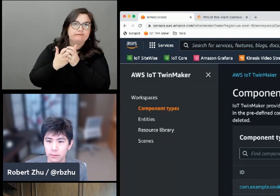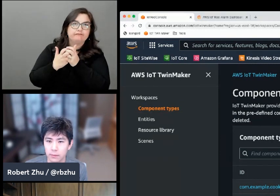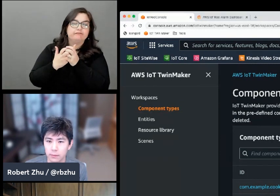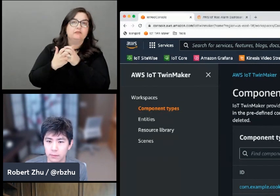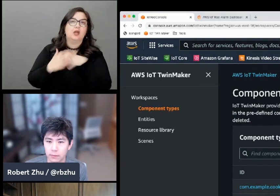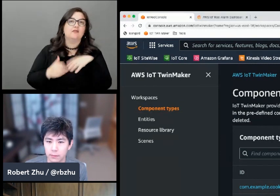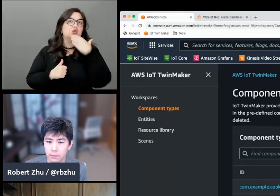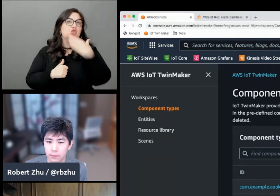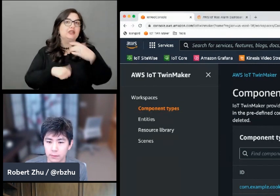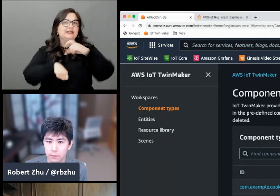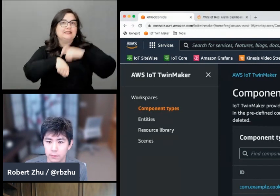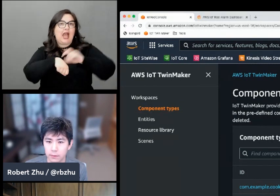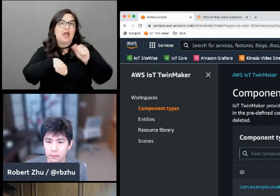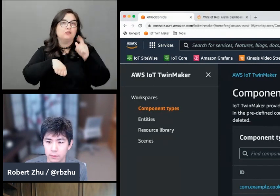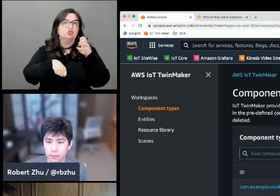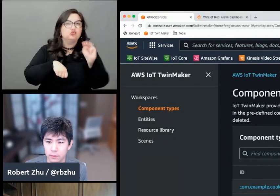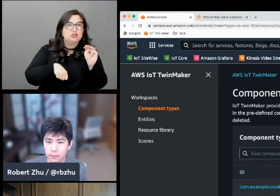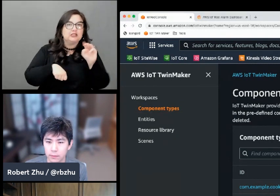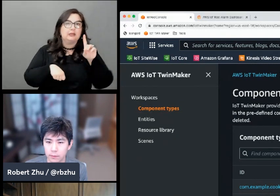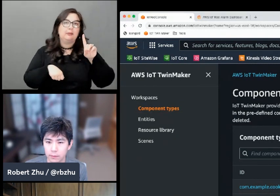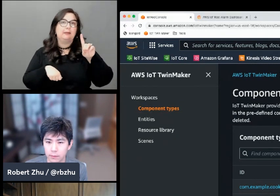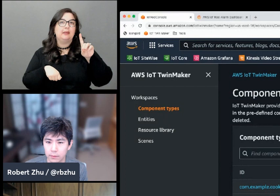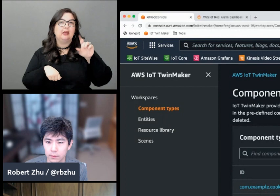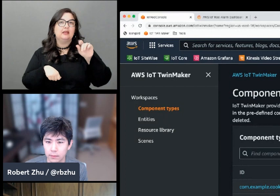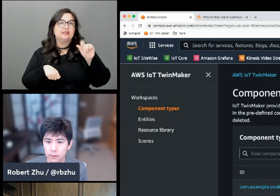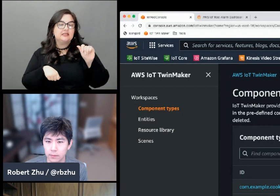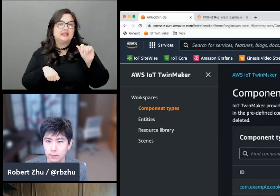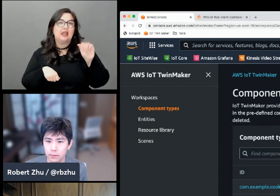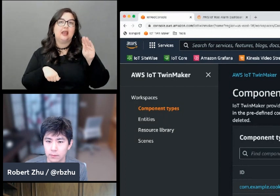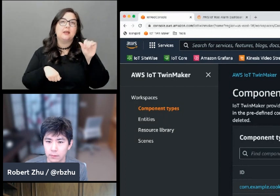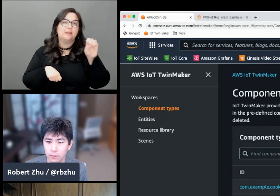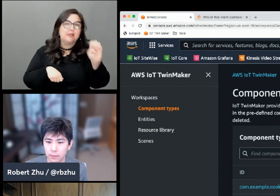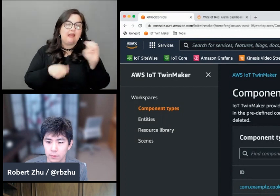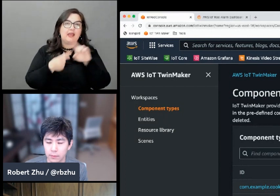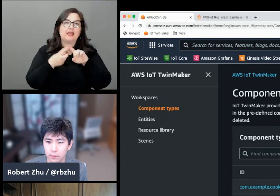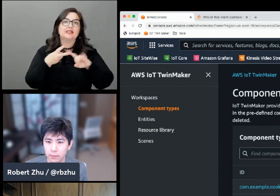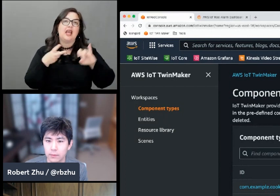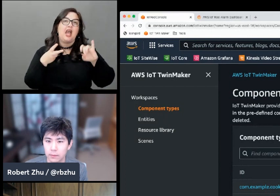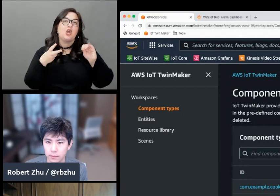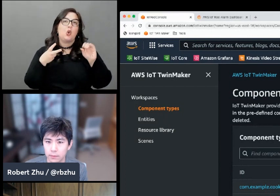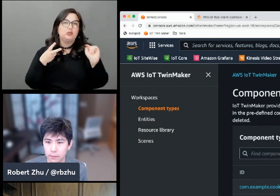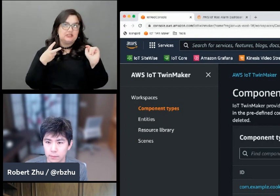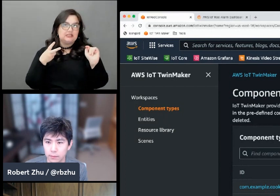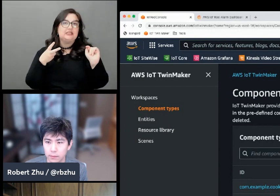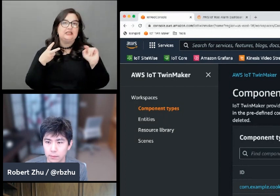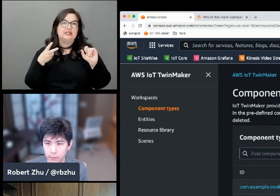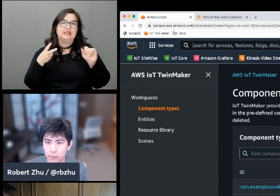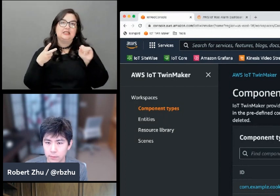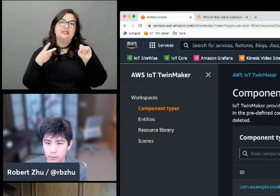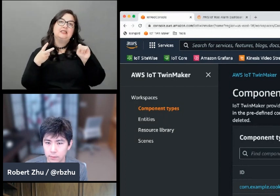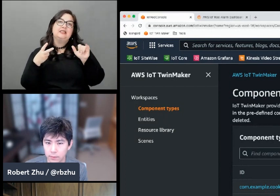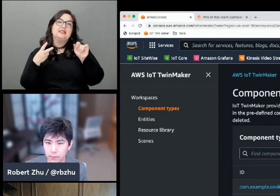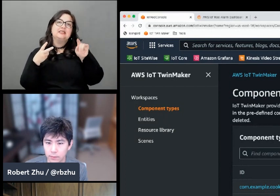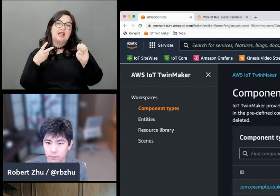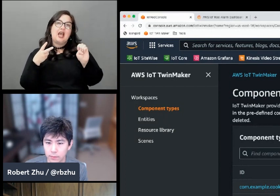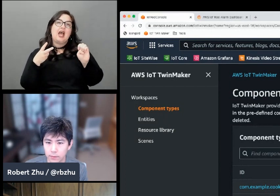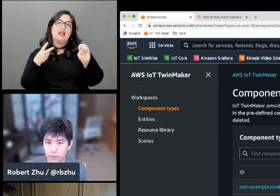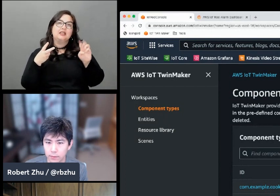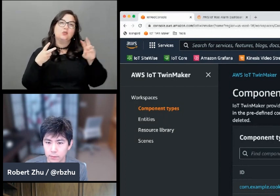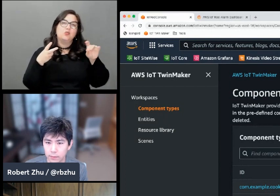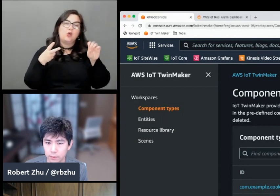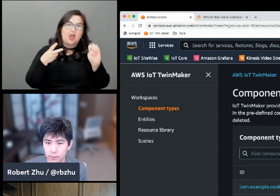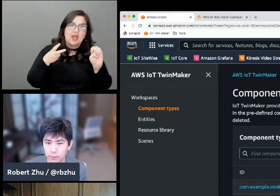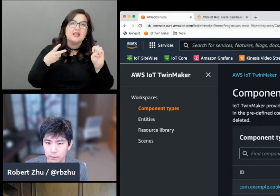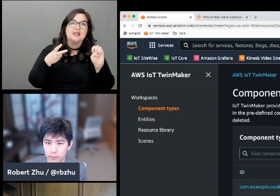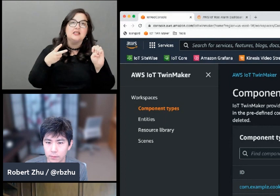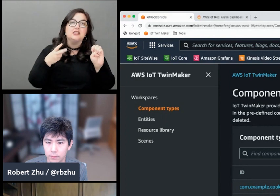We have IoT SiteWise, which is where I'd recommend going to start with collecting all your IoT data.